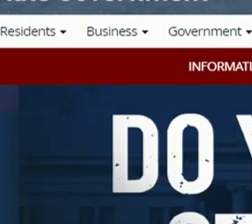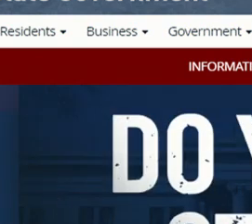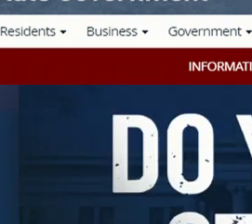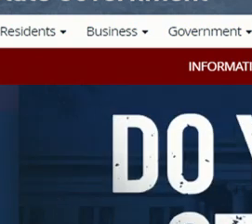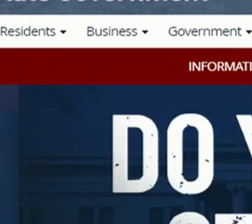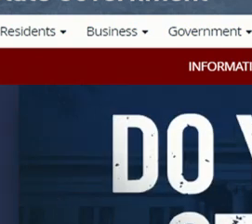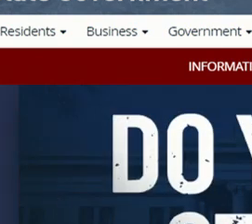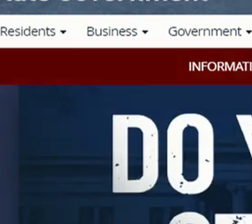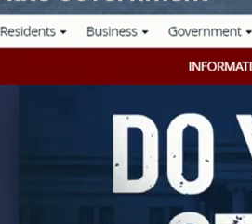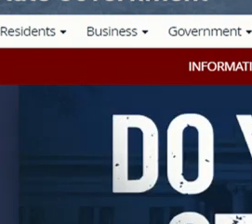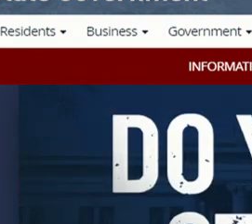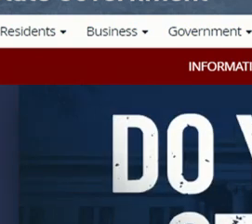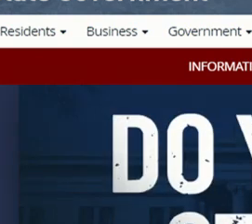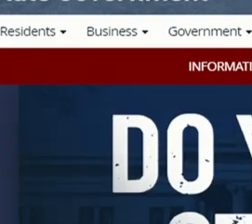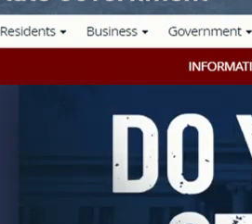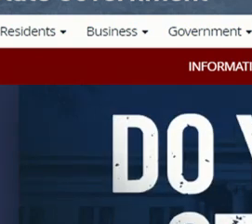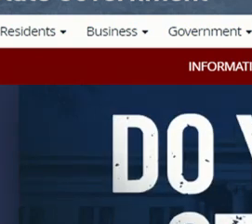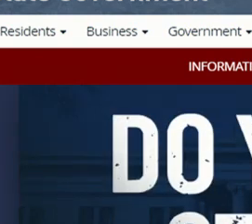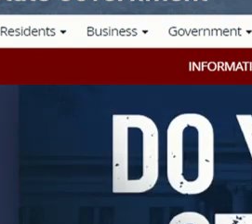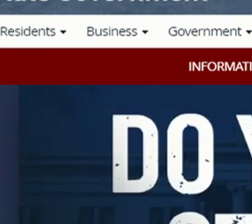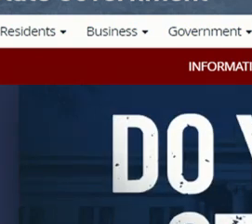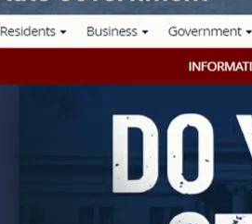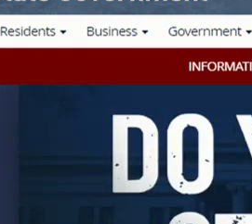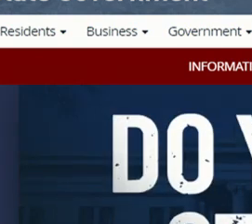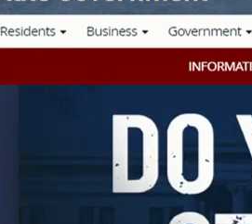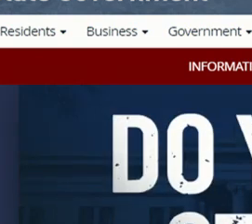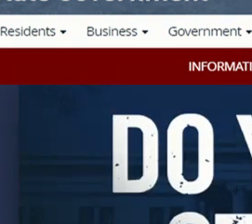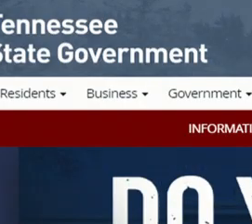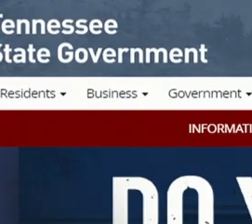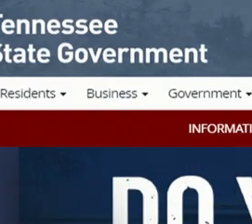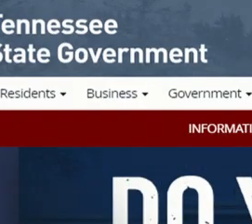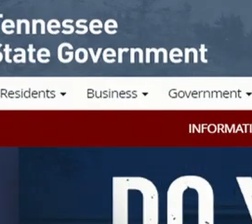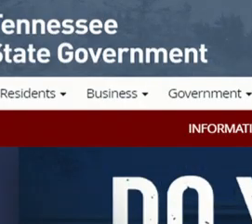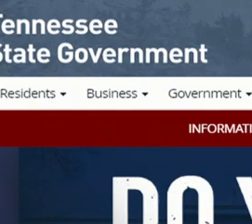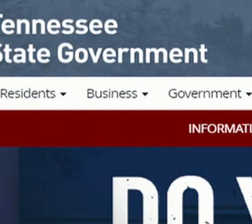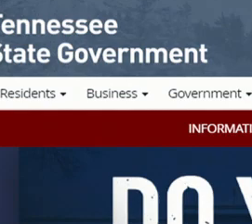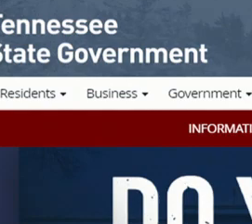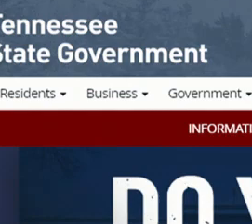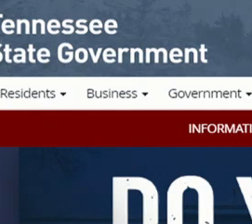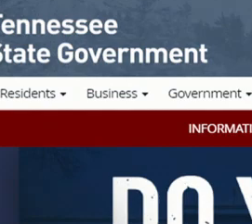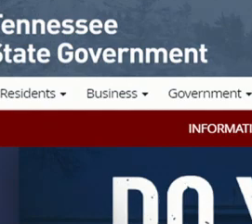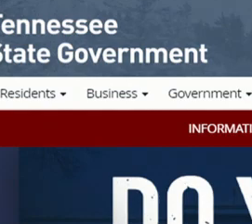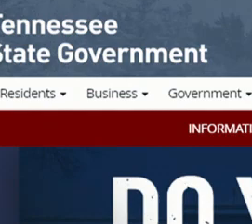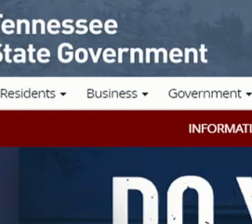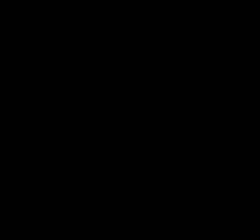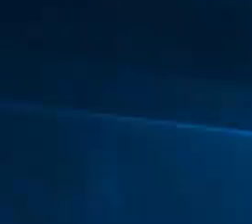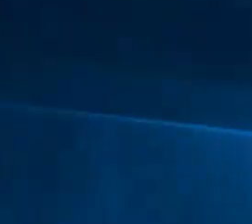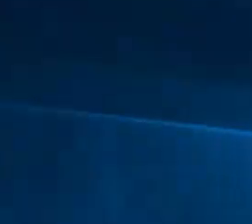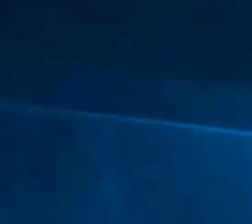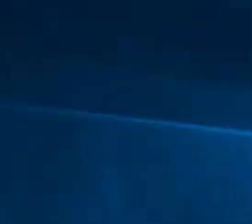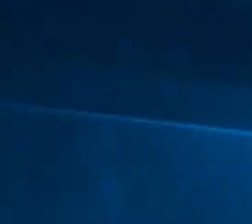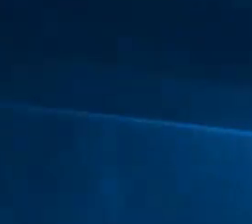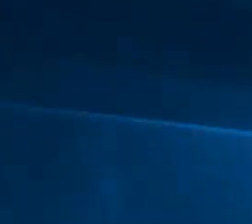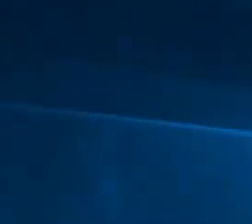options to this planned step, first step, second step.